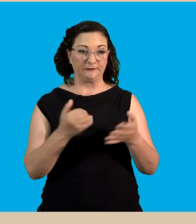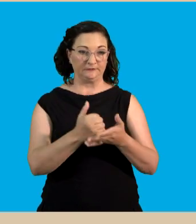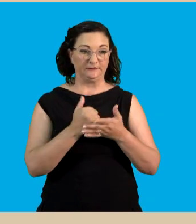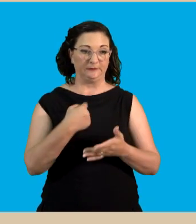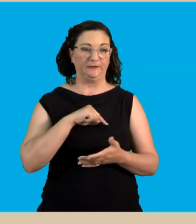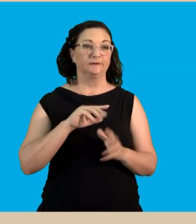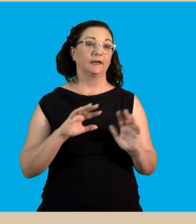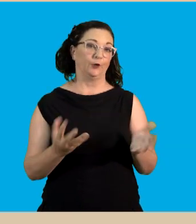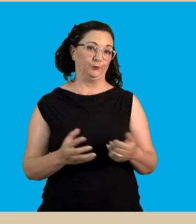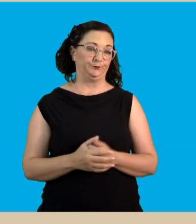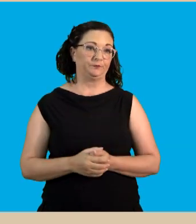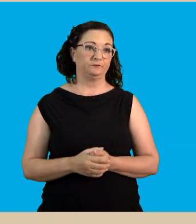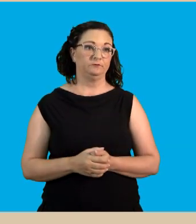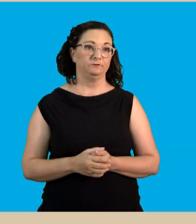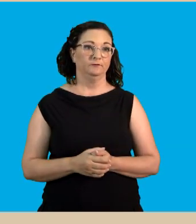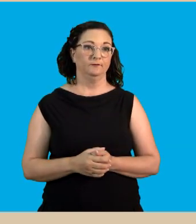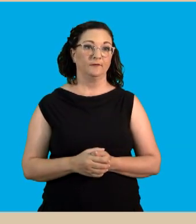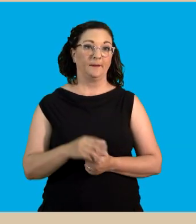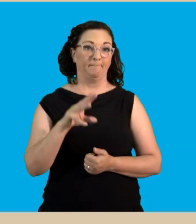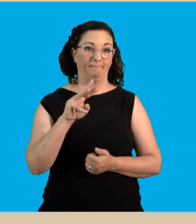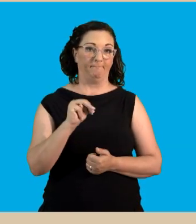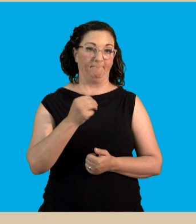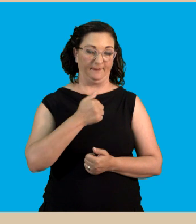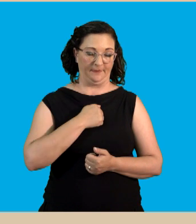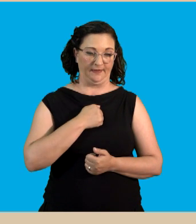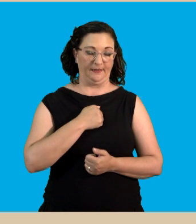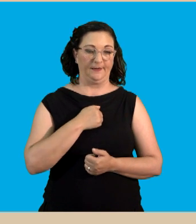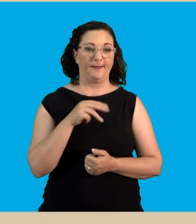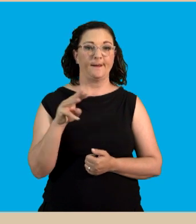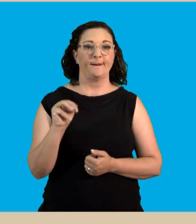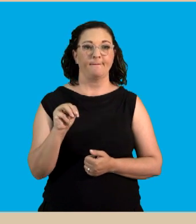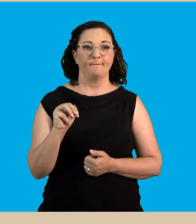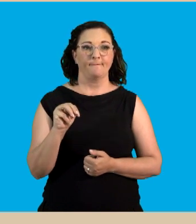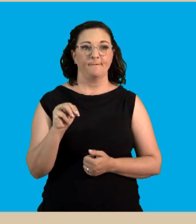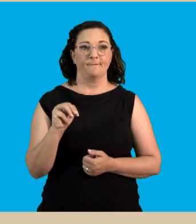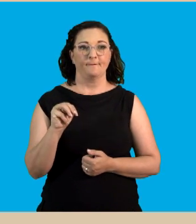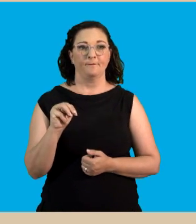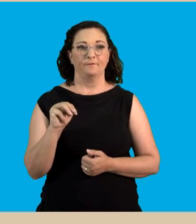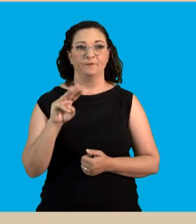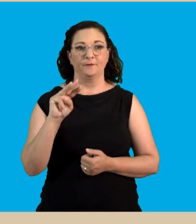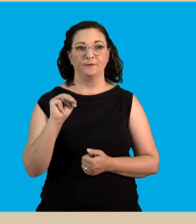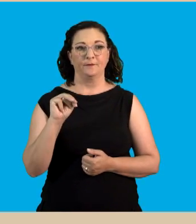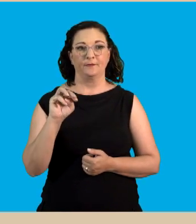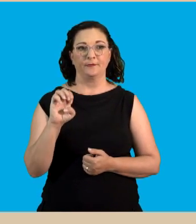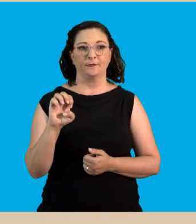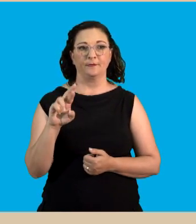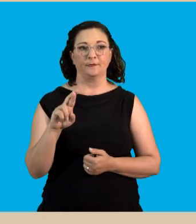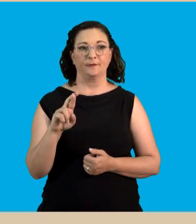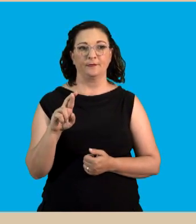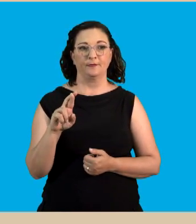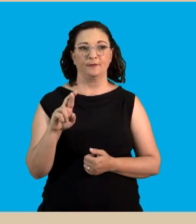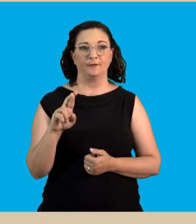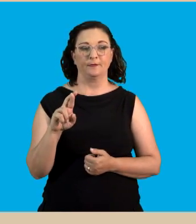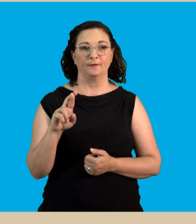our sentence help us. My, remember, a letter A there will represent